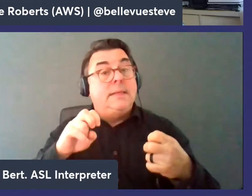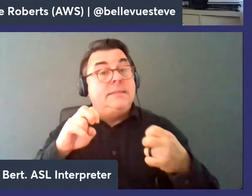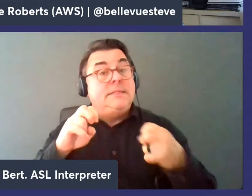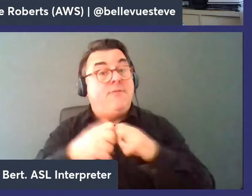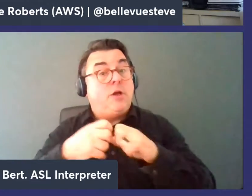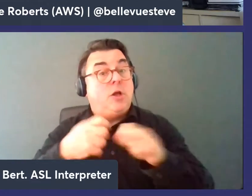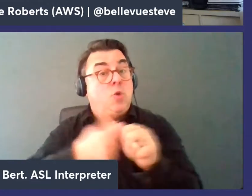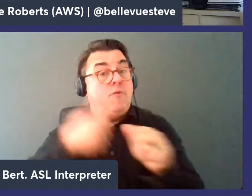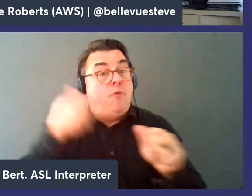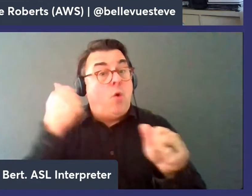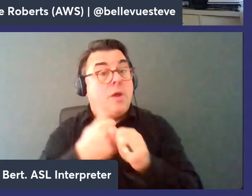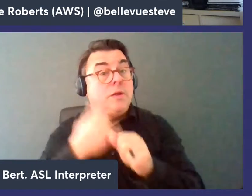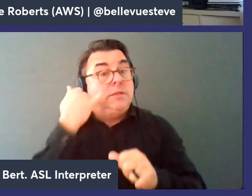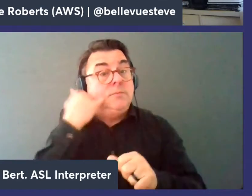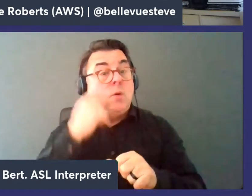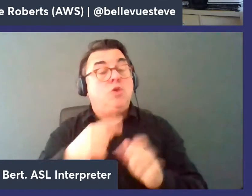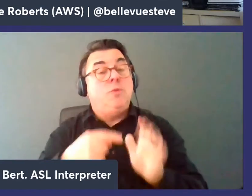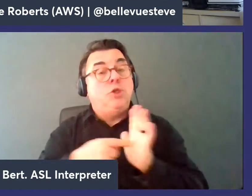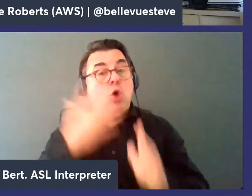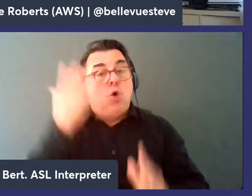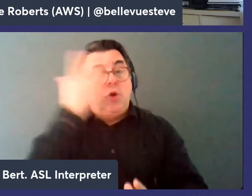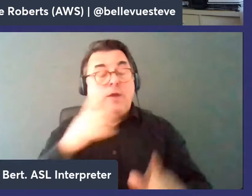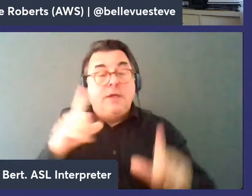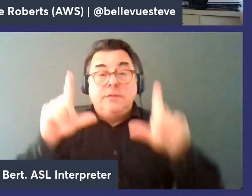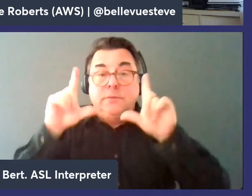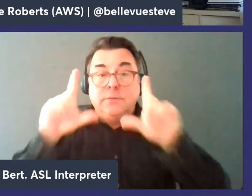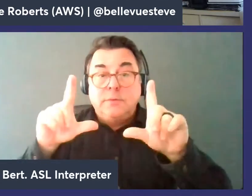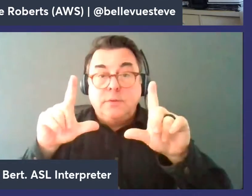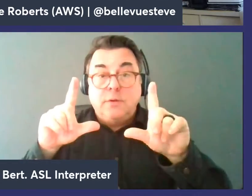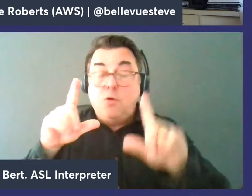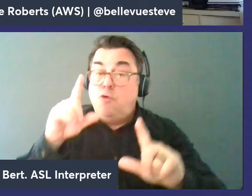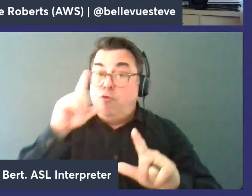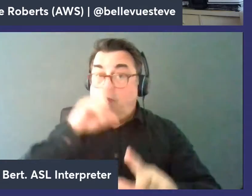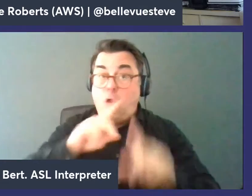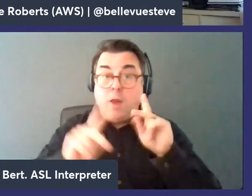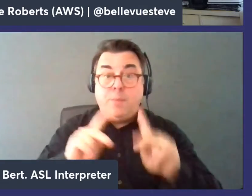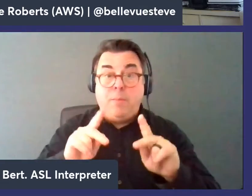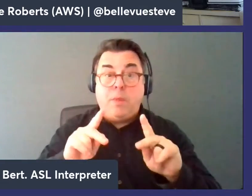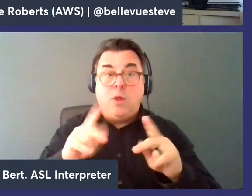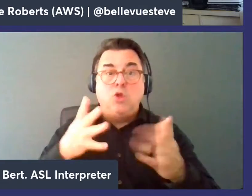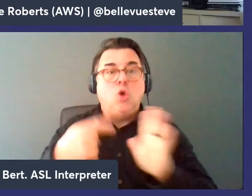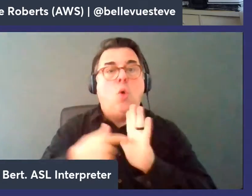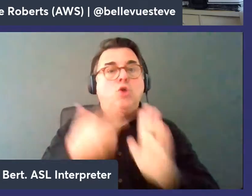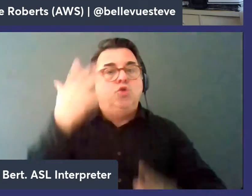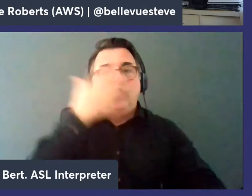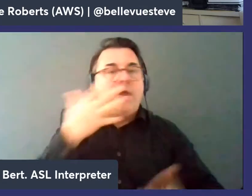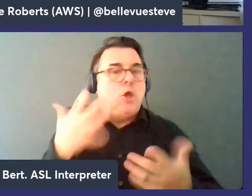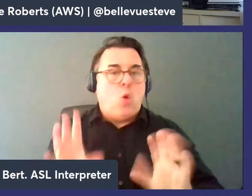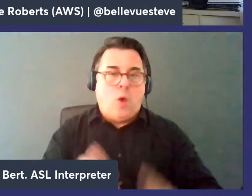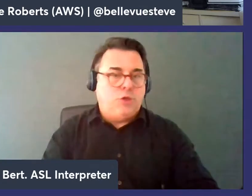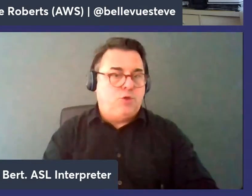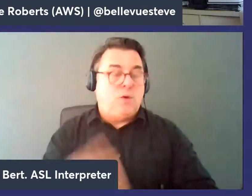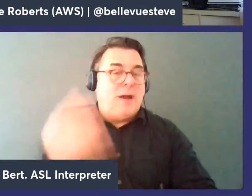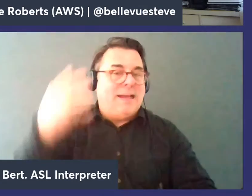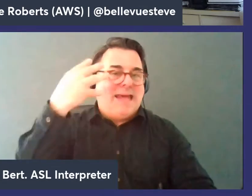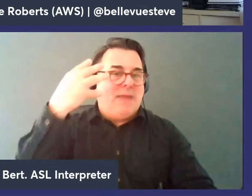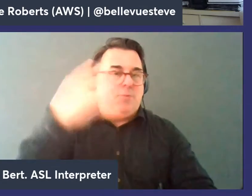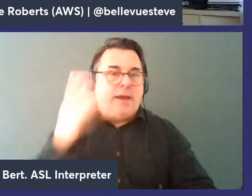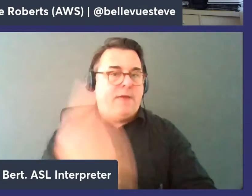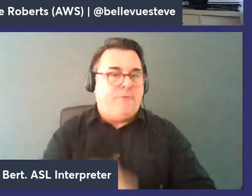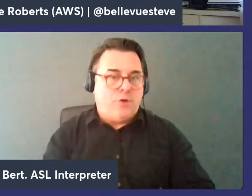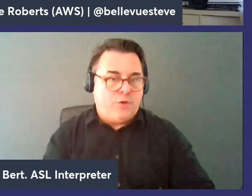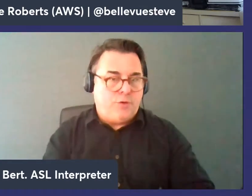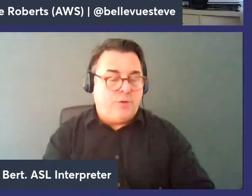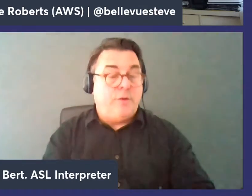around is when you actually have to present your face. And it turns out fraudsters don't want to present their face on camera. Right. The